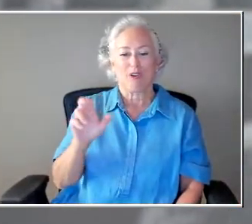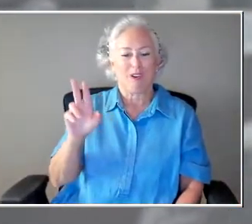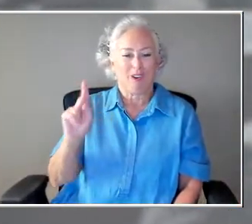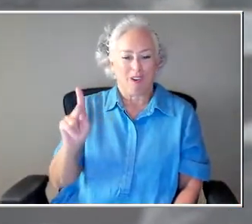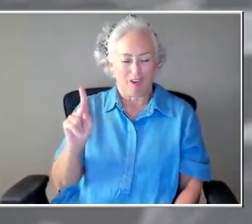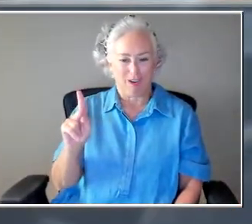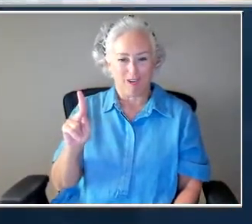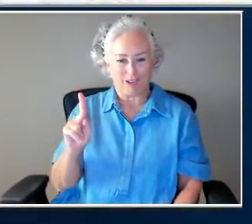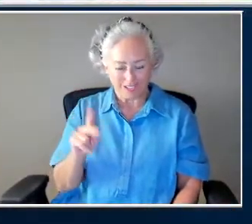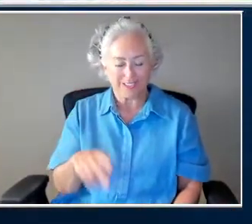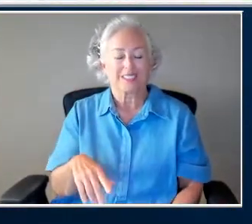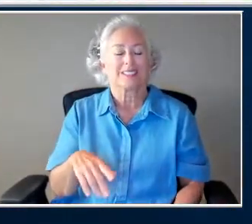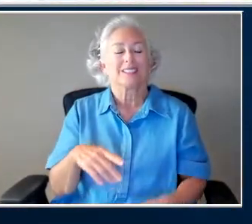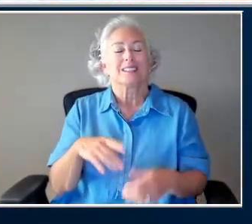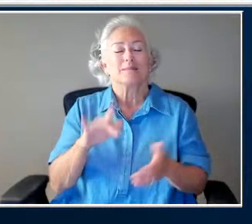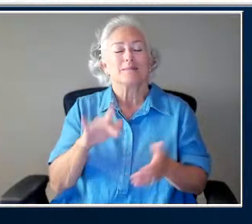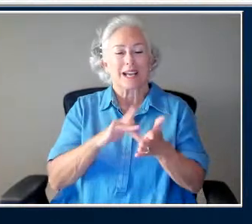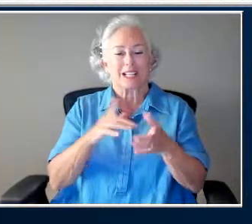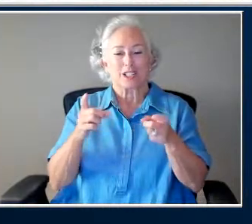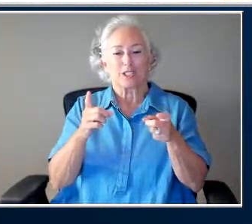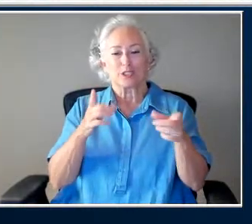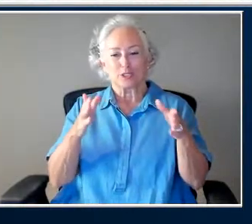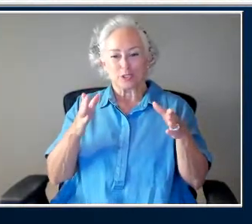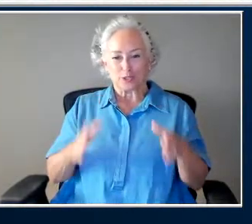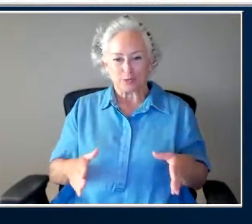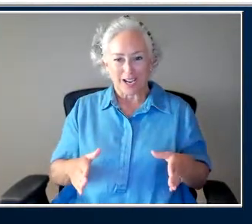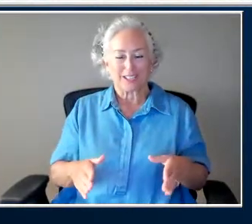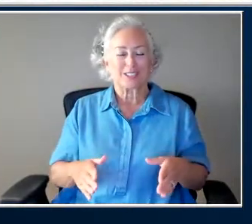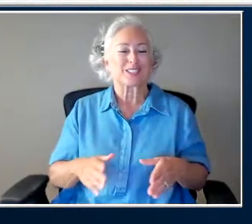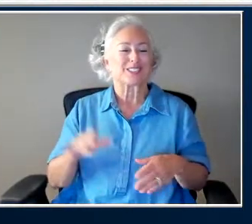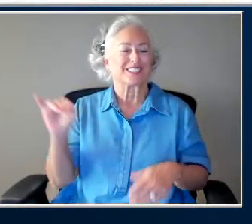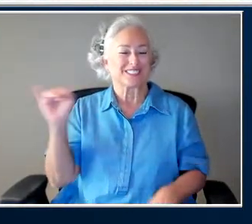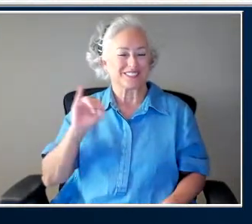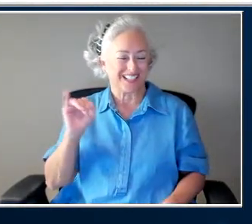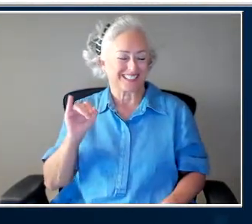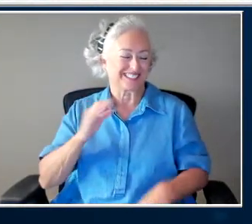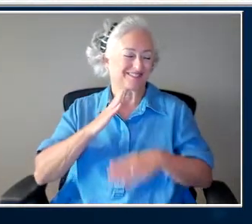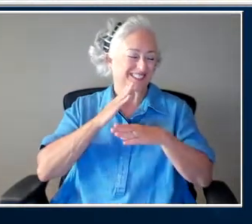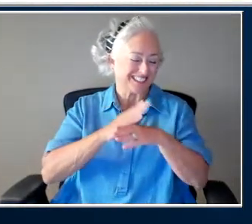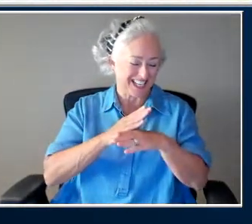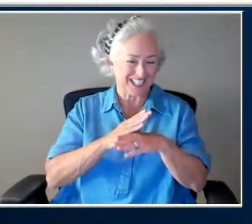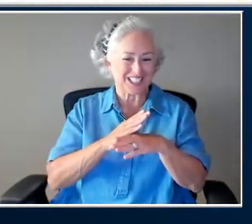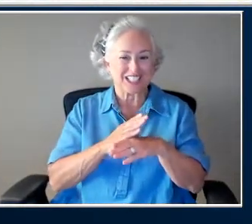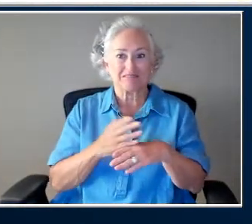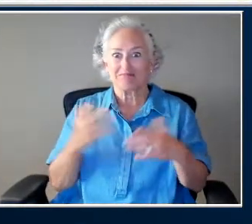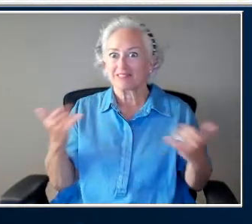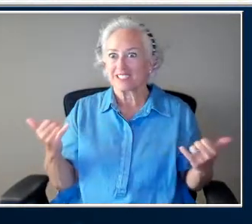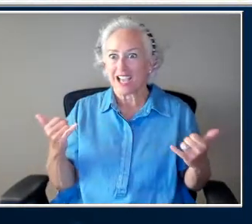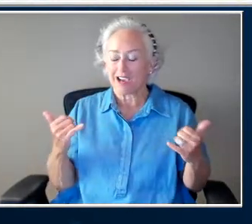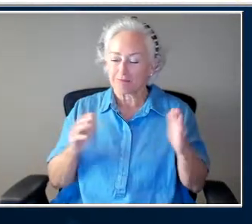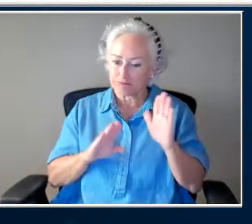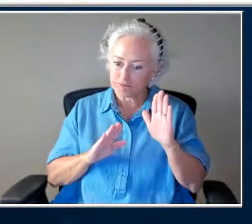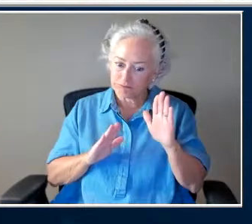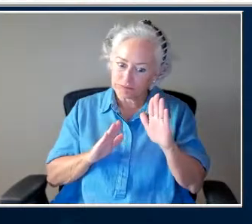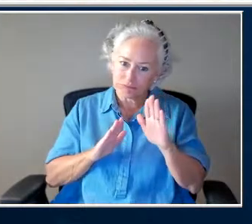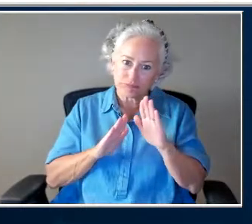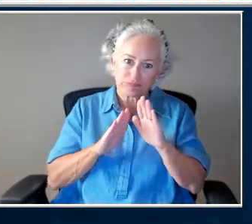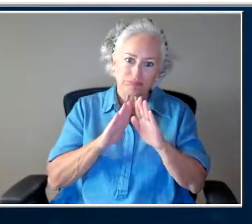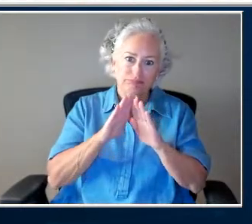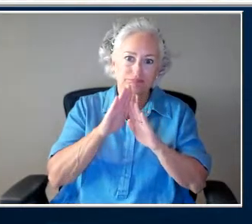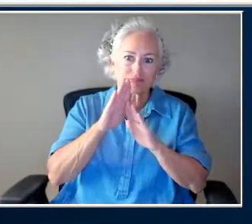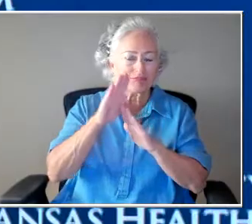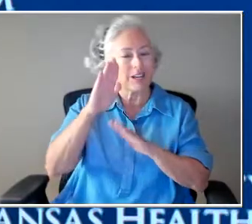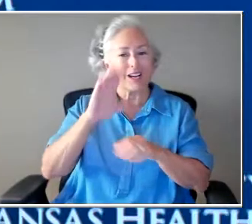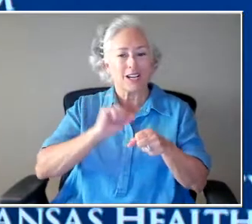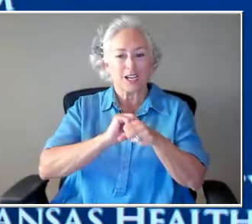and Control here at the health system. Dr. Hawkinson, we're at the height of a summer COVID wave. Do you think that's peaked? Yeah, I